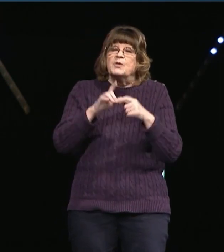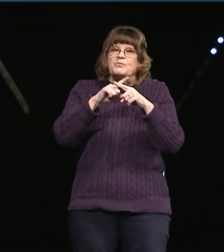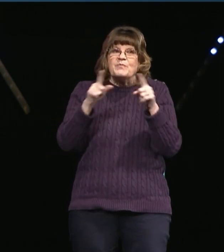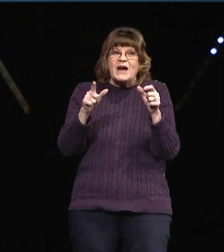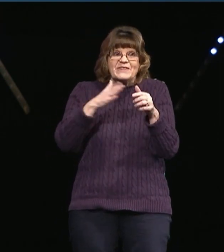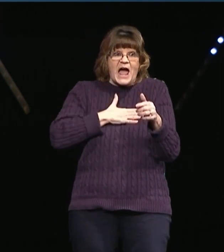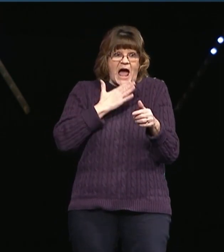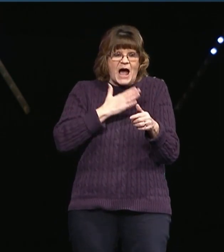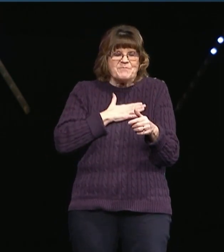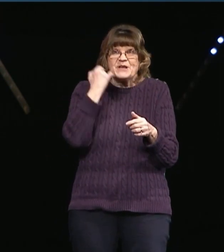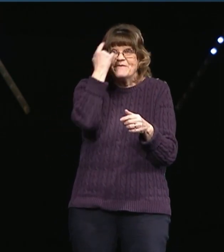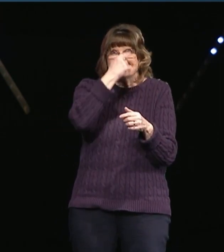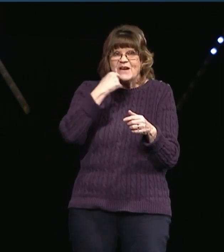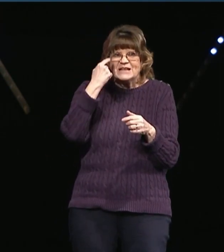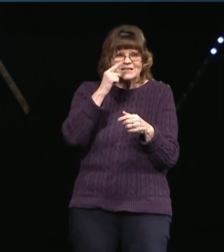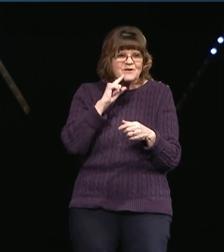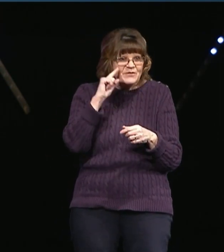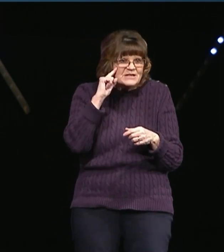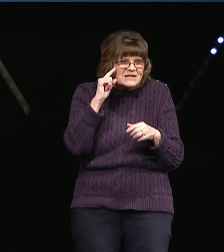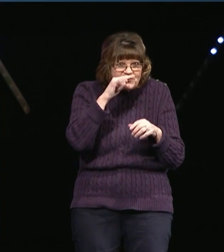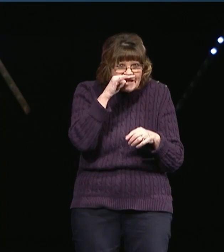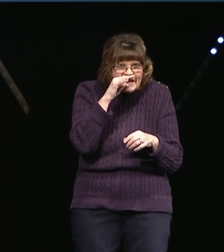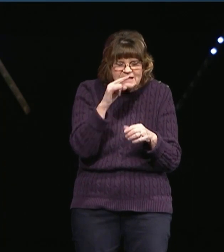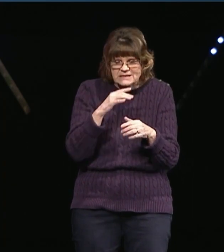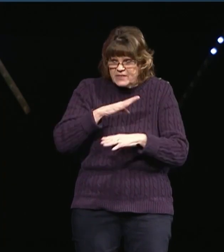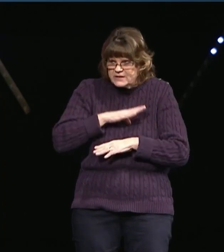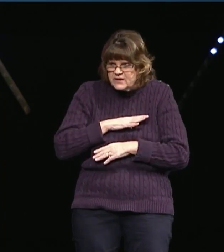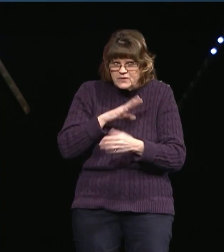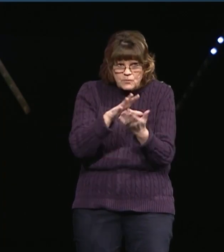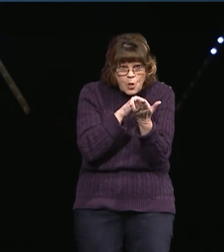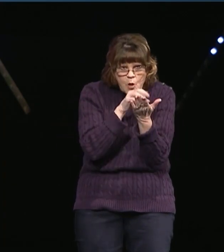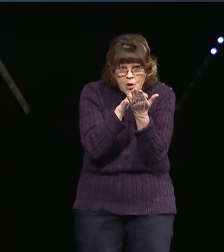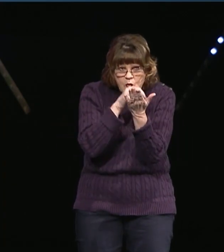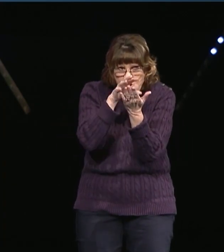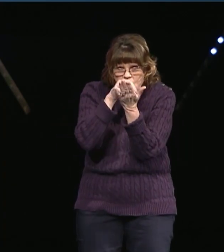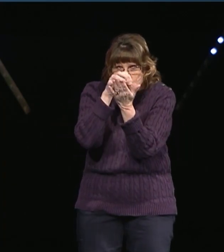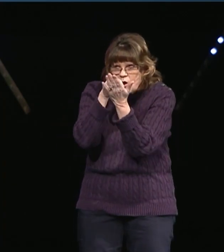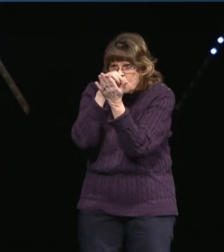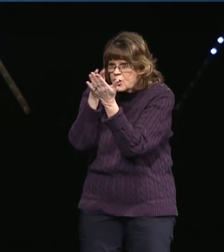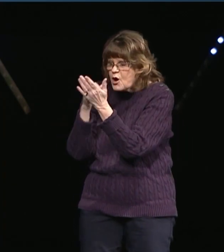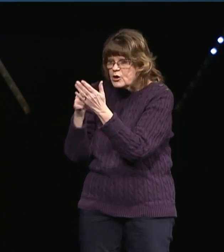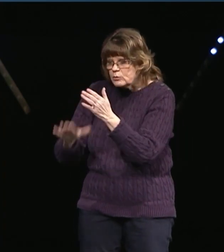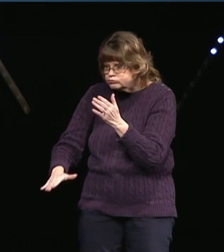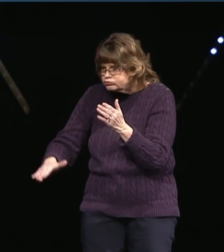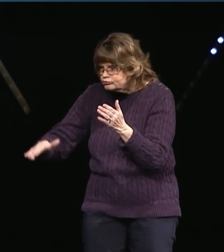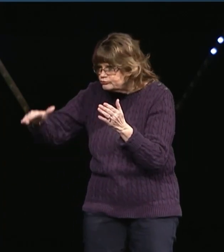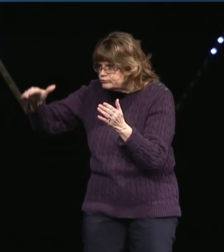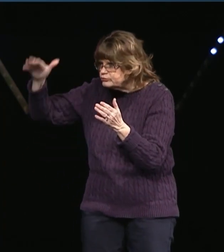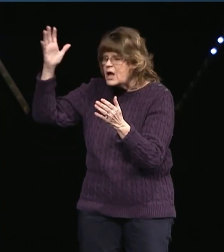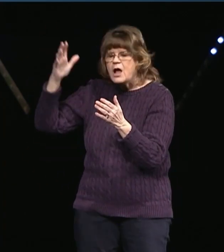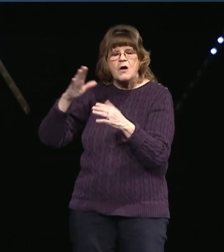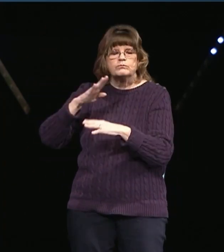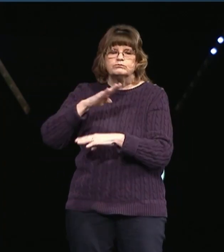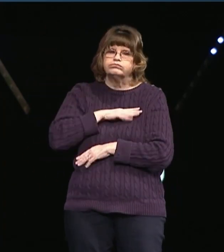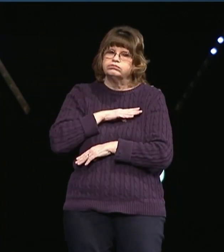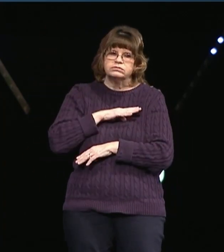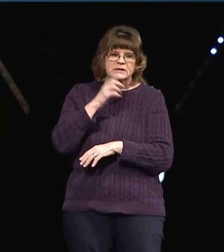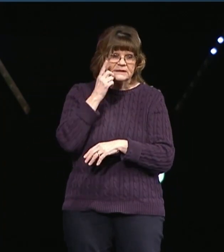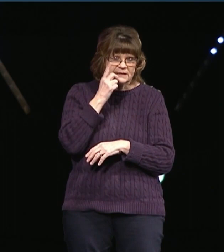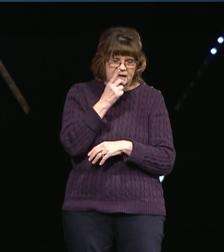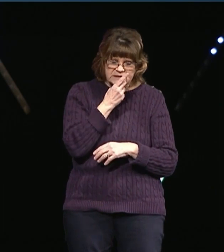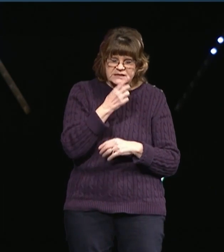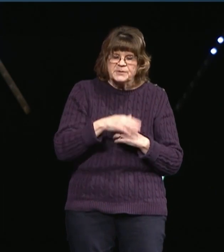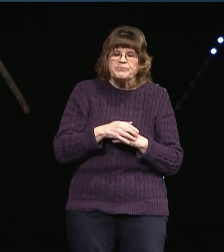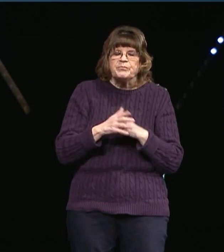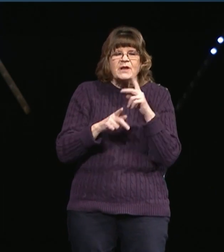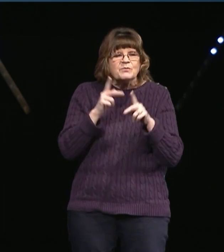kids and the satisfaction of watching them learn and grow as a result of his efforts fulfilled him. People may think